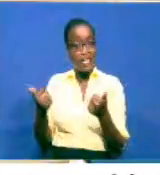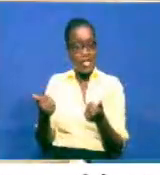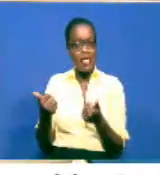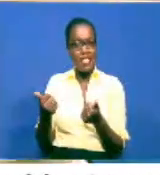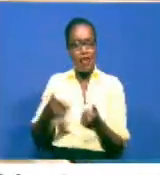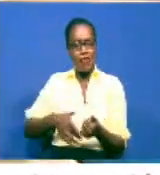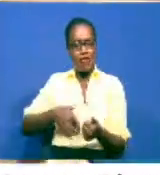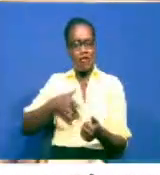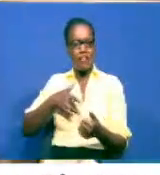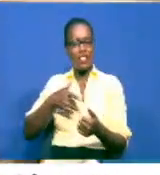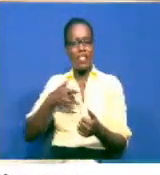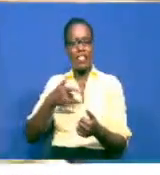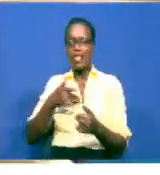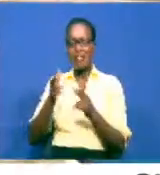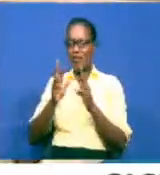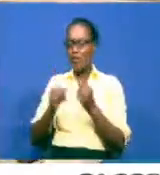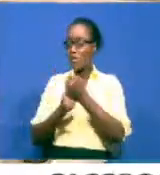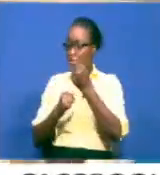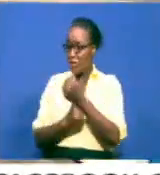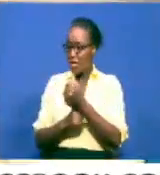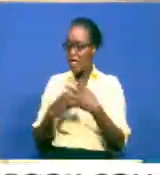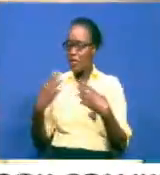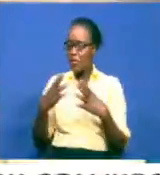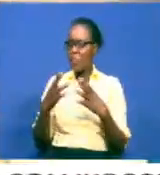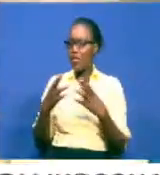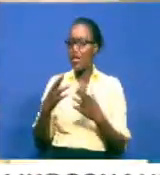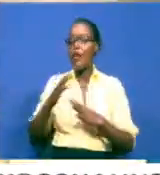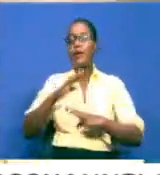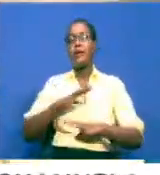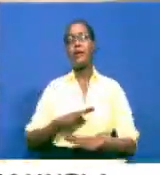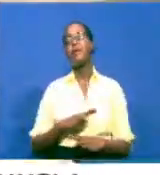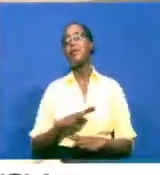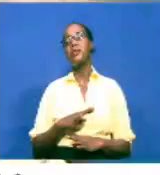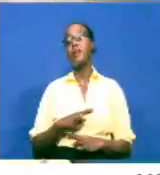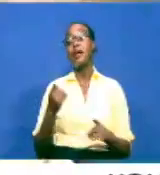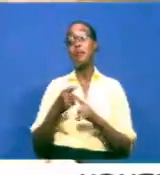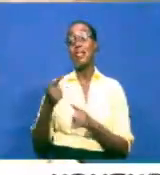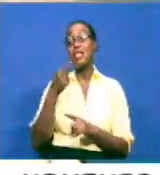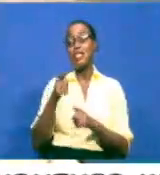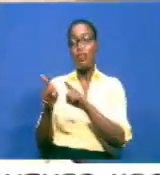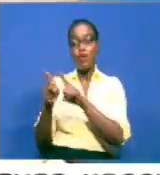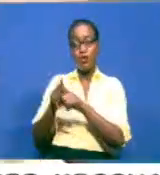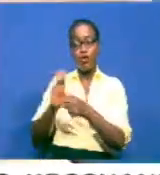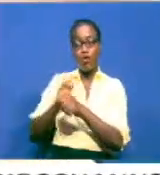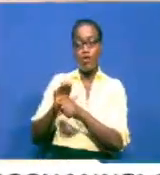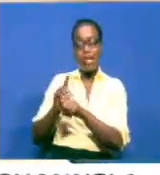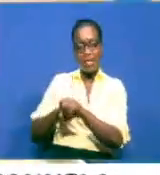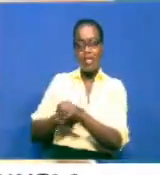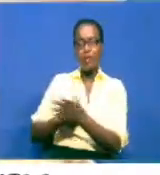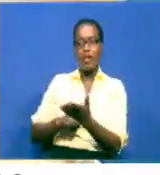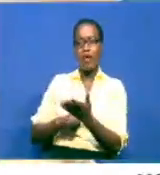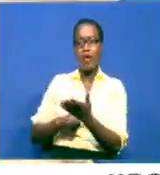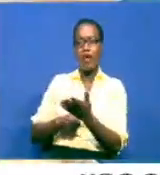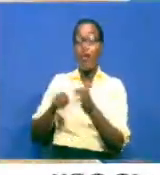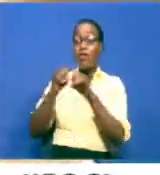filling the gaps, and no one is ready, and people are reluctant. But I want to say that even during this COVID time, On the